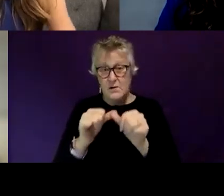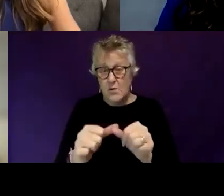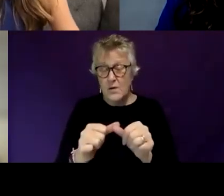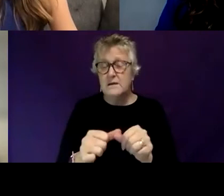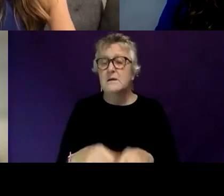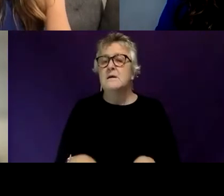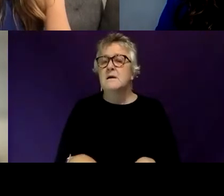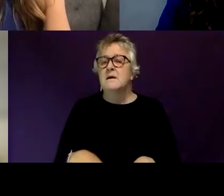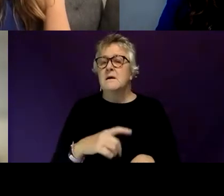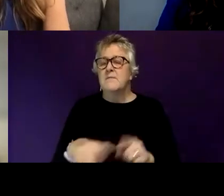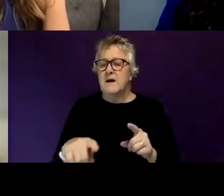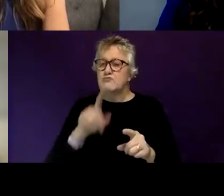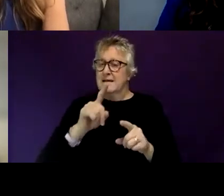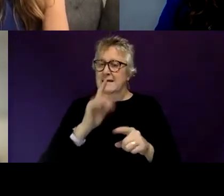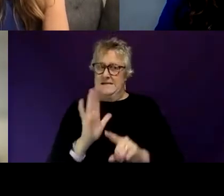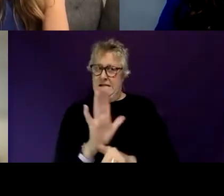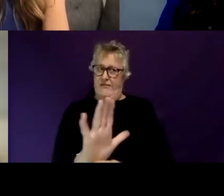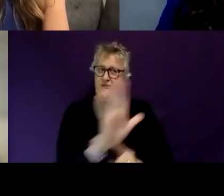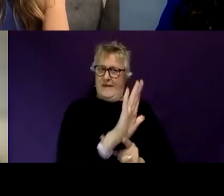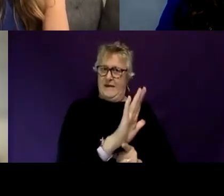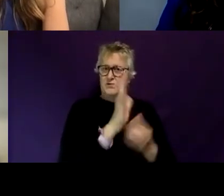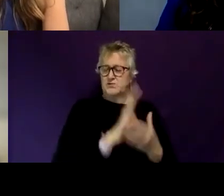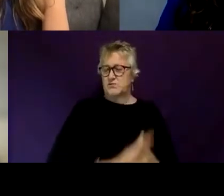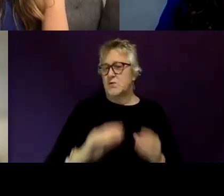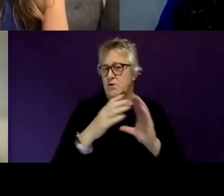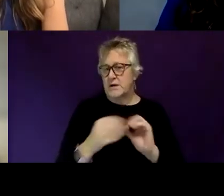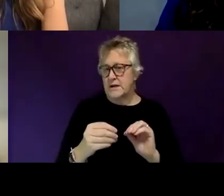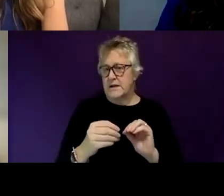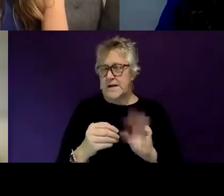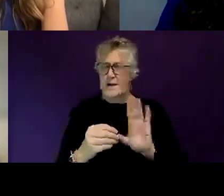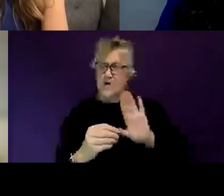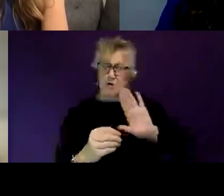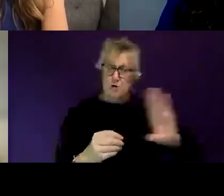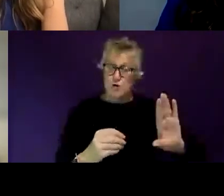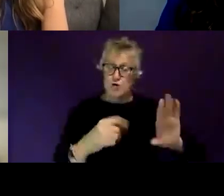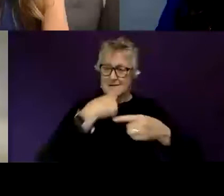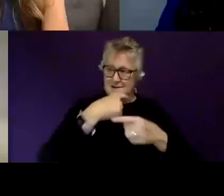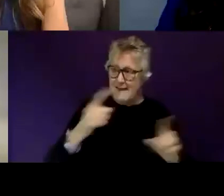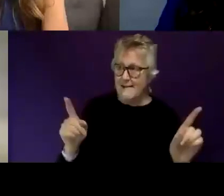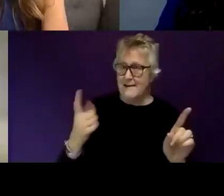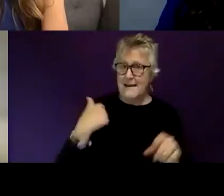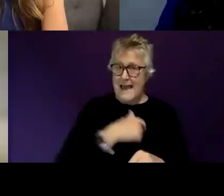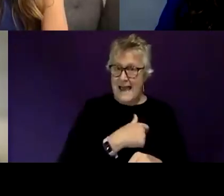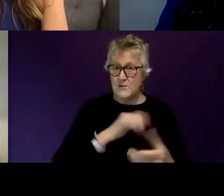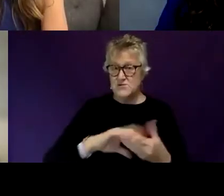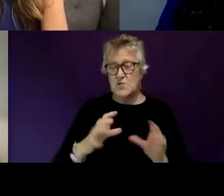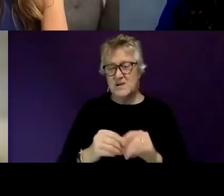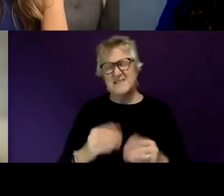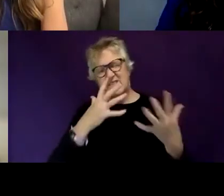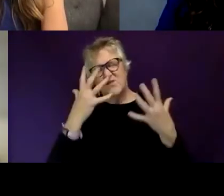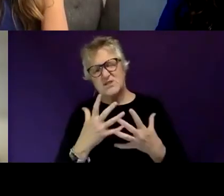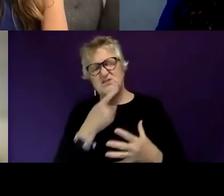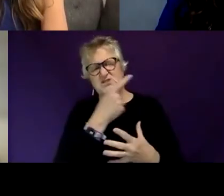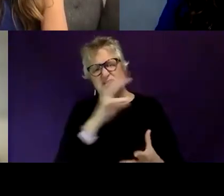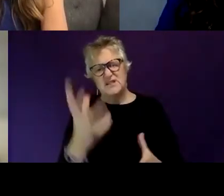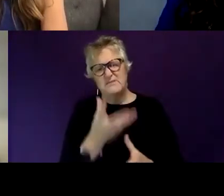community, Dawn Mabalan, and her telling our stories, but unfortunately she passed away early. But